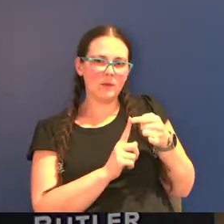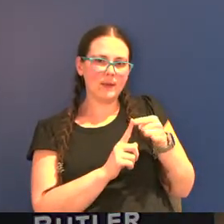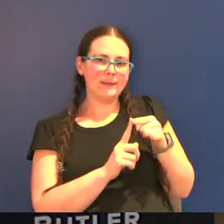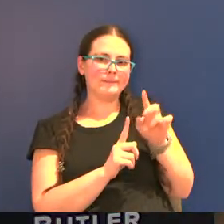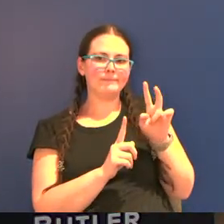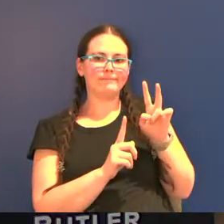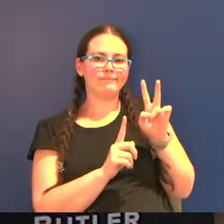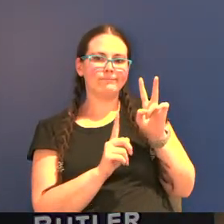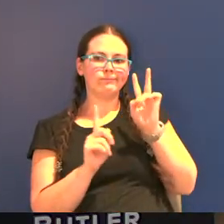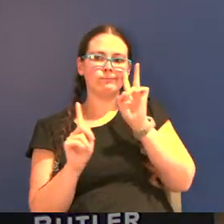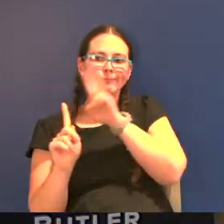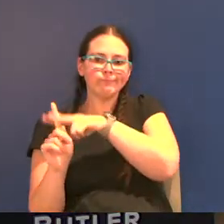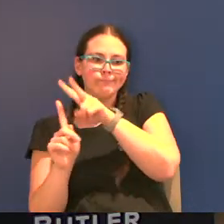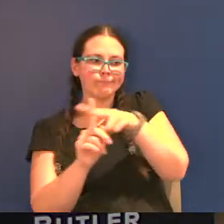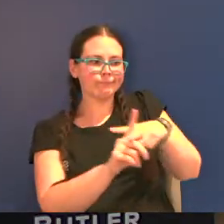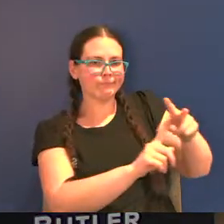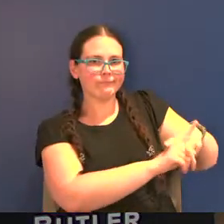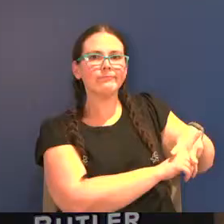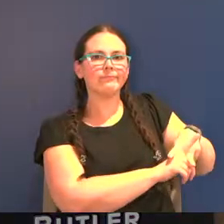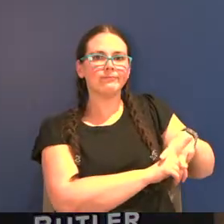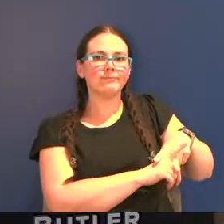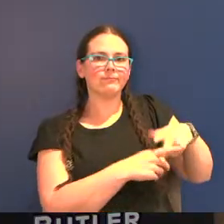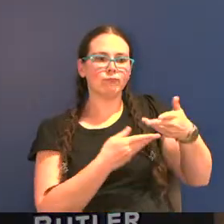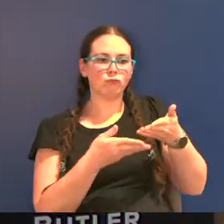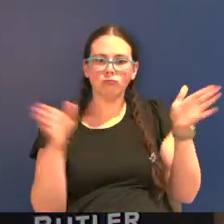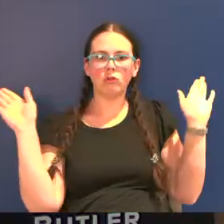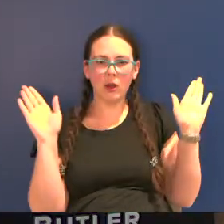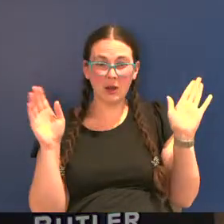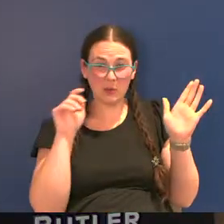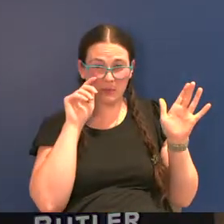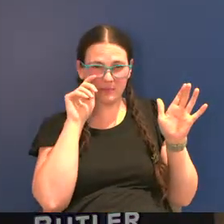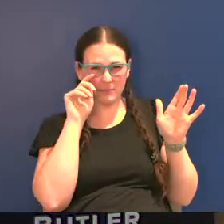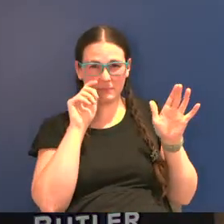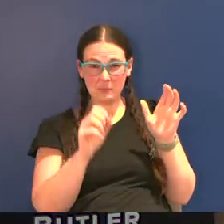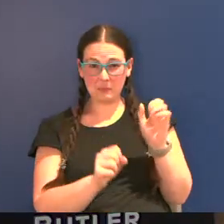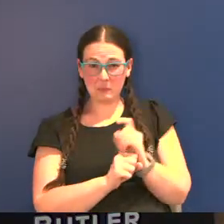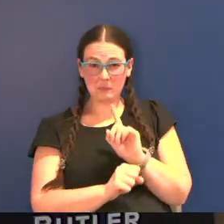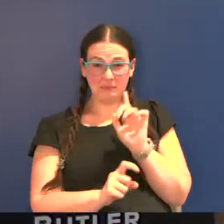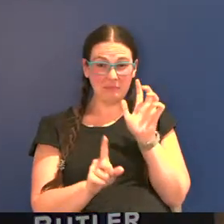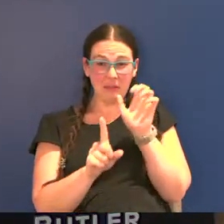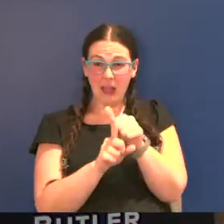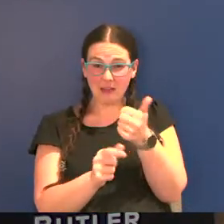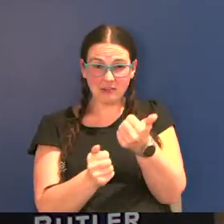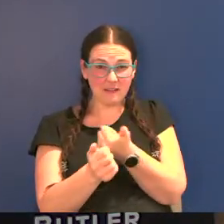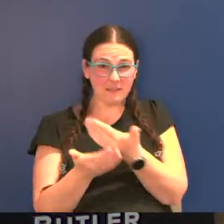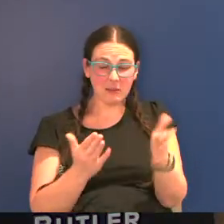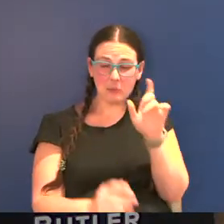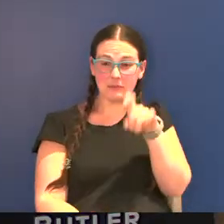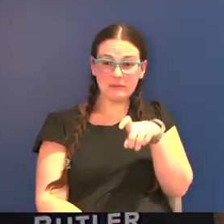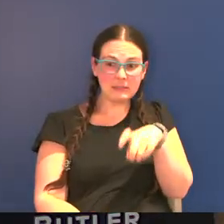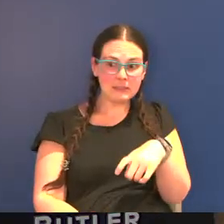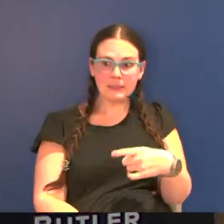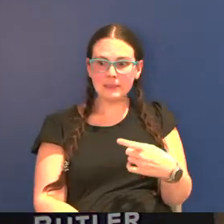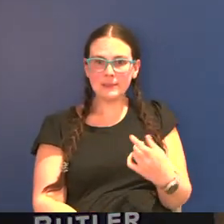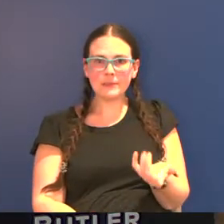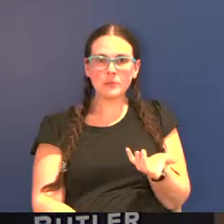apply across the board. Like, are we catching everything we need to catch? Because